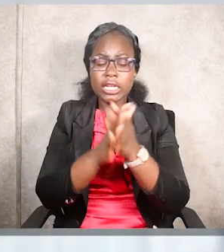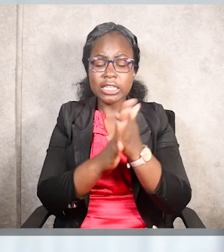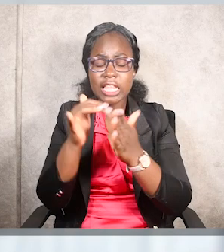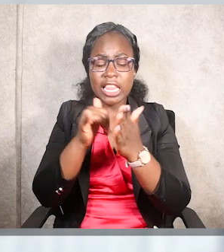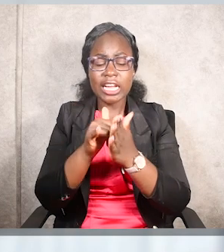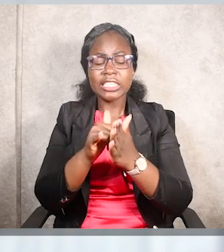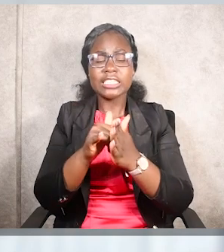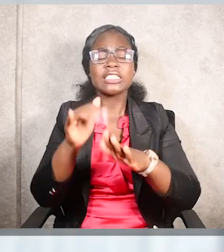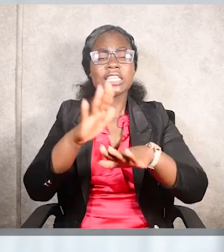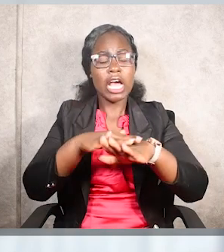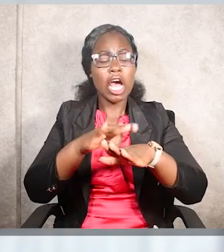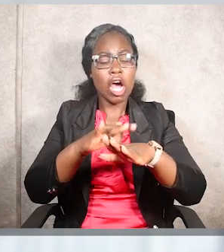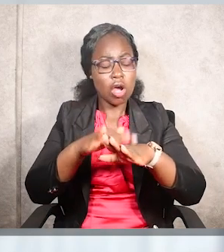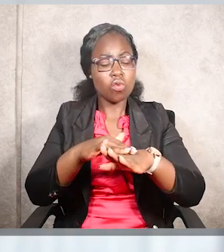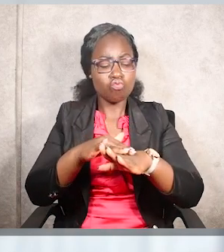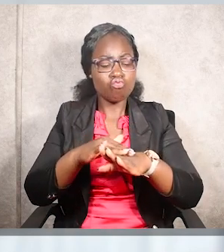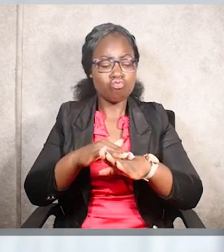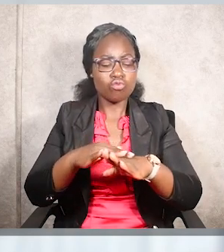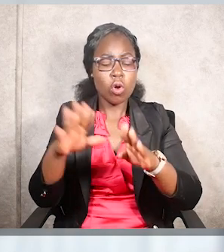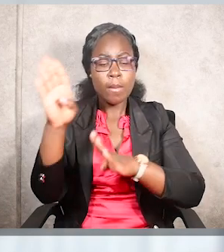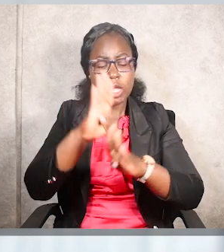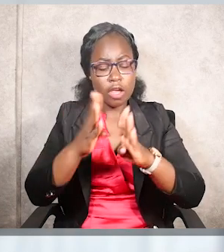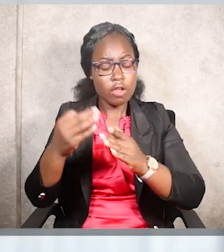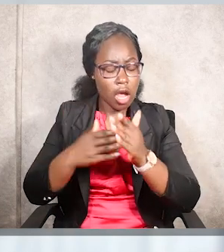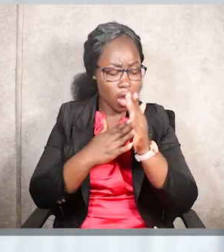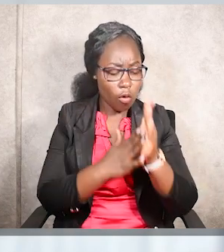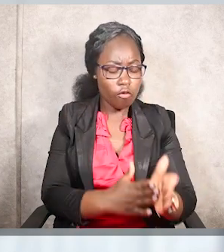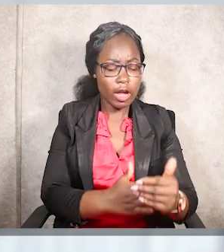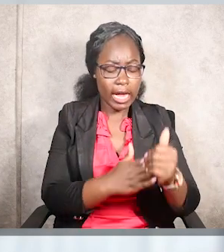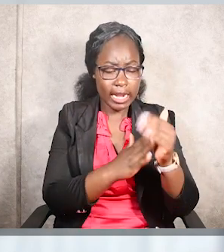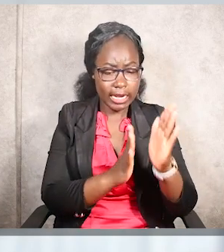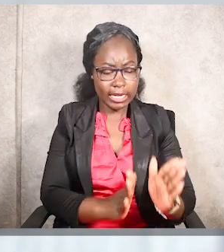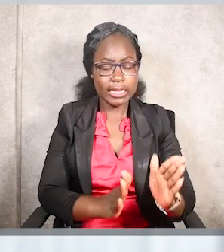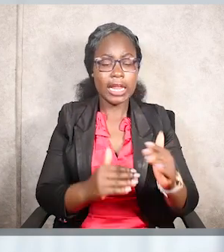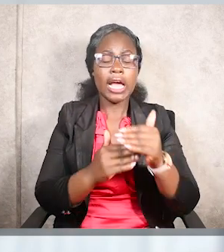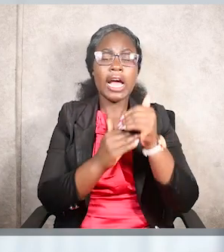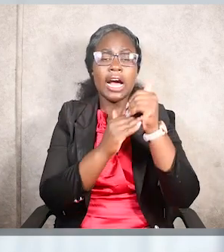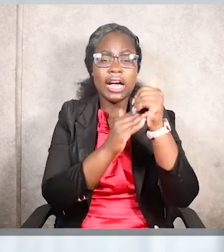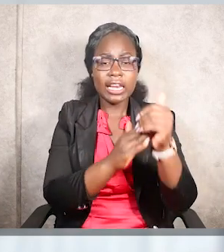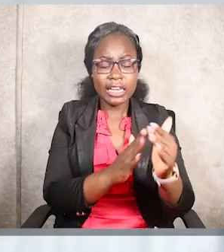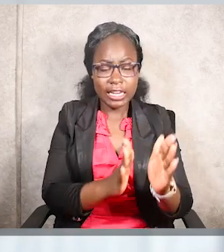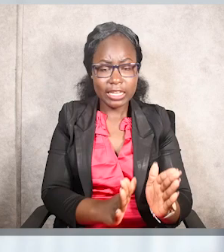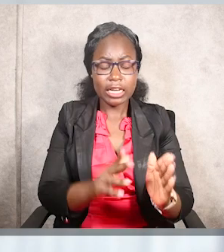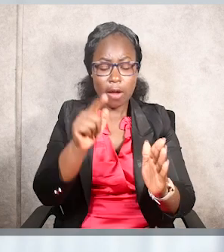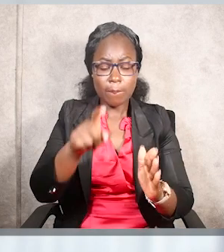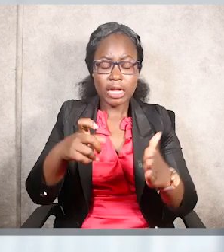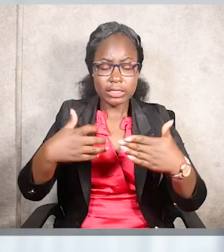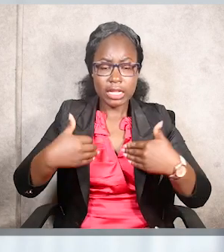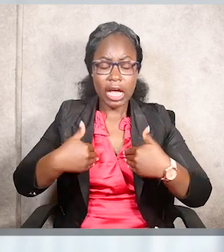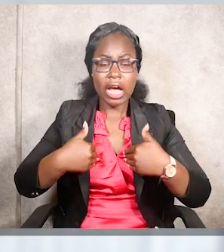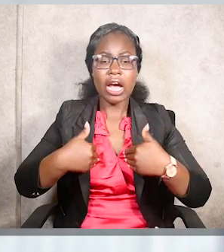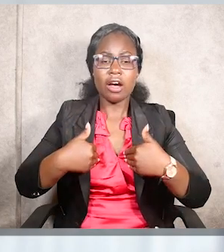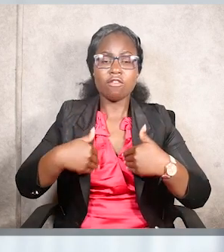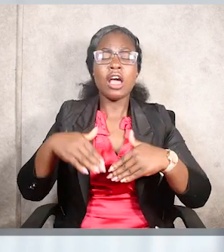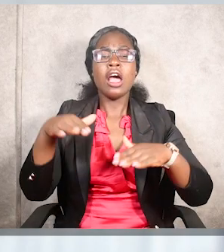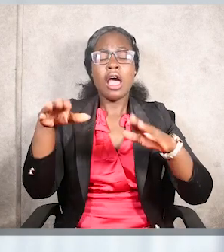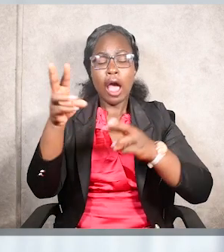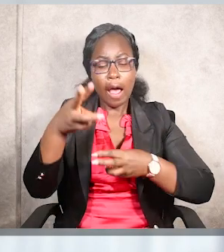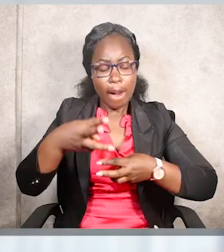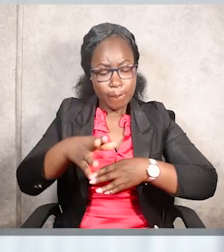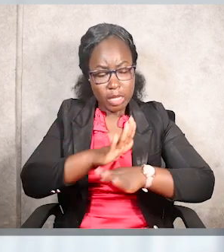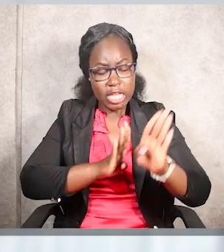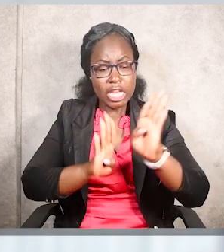good quality of a leader as well. A leader has to have the quality of inspiration,